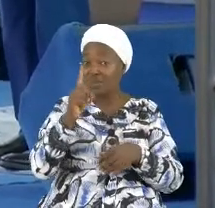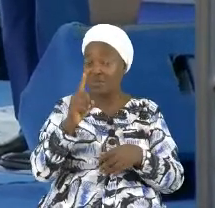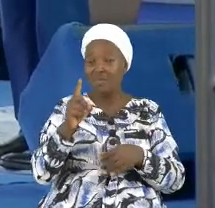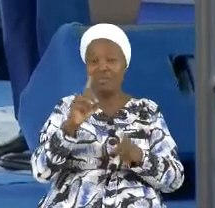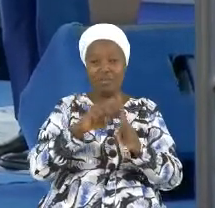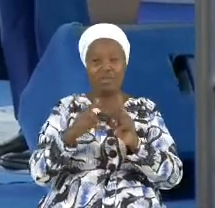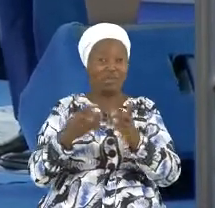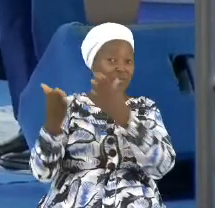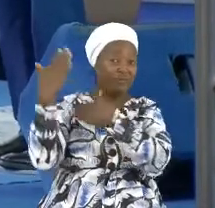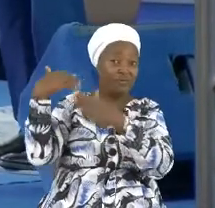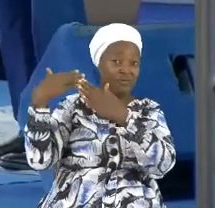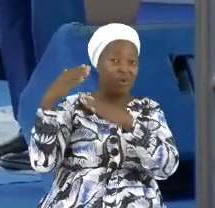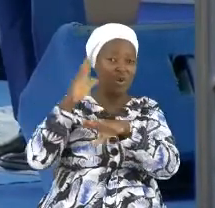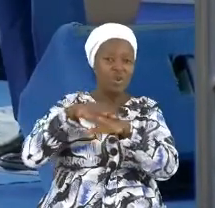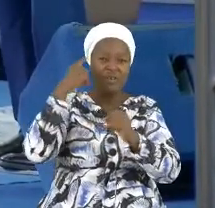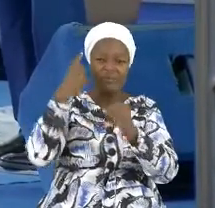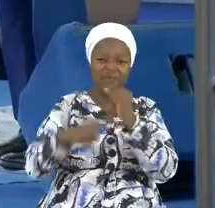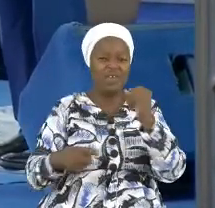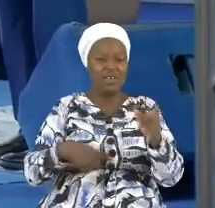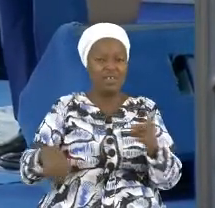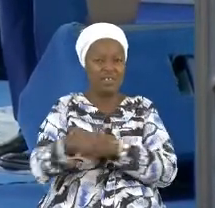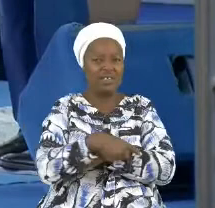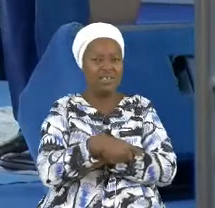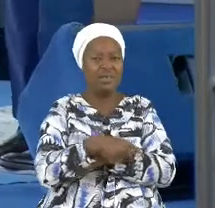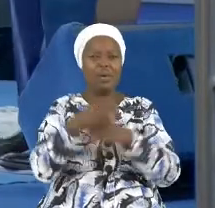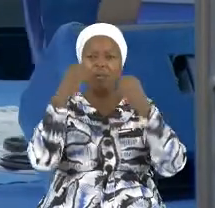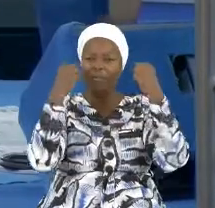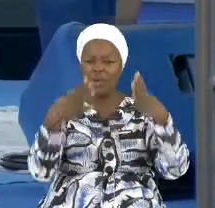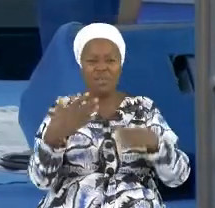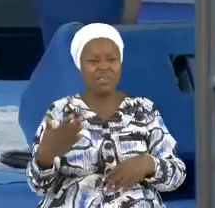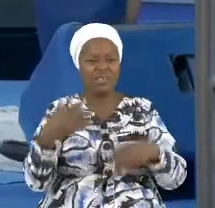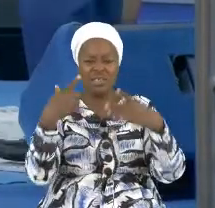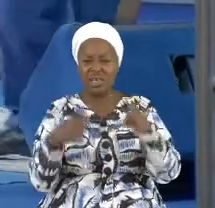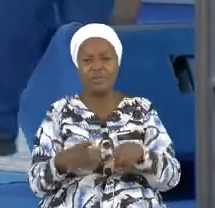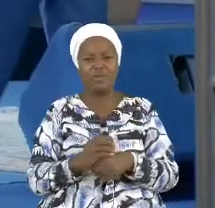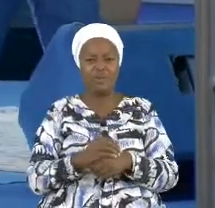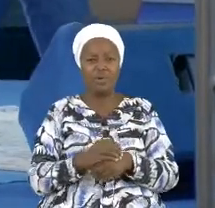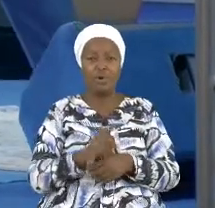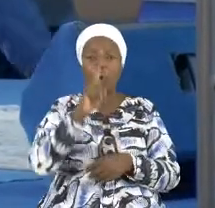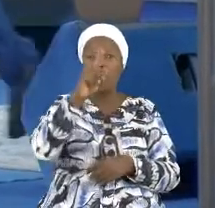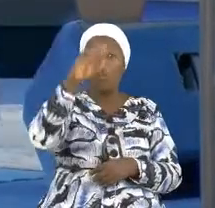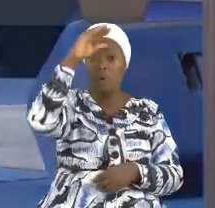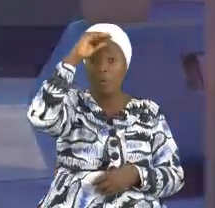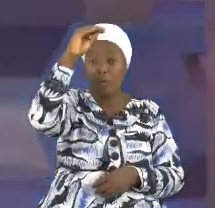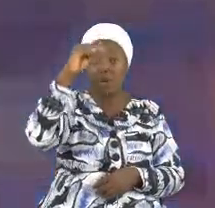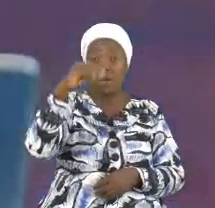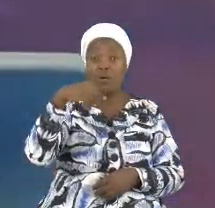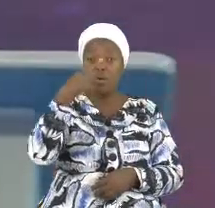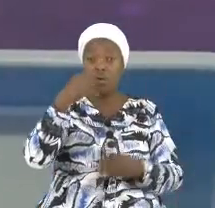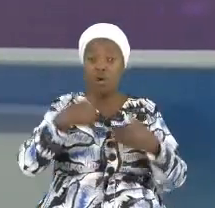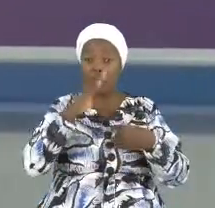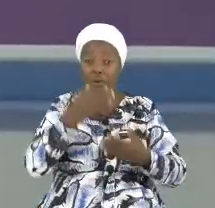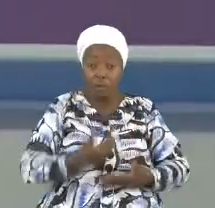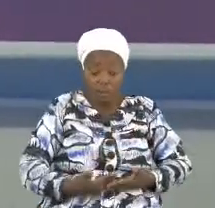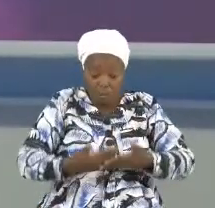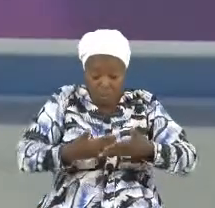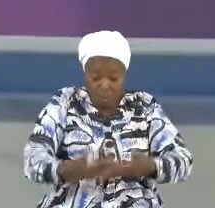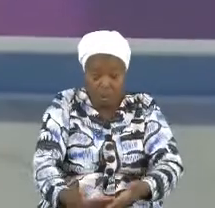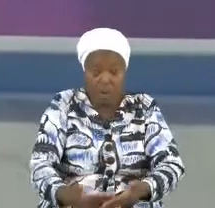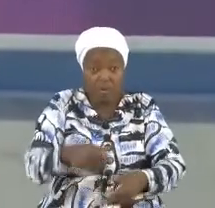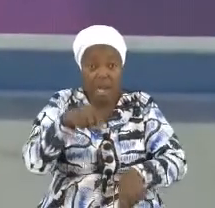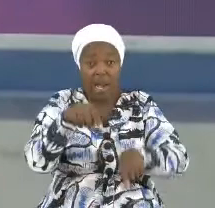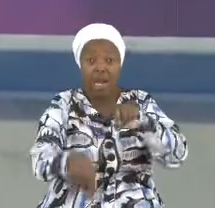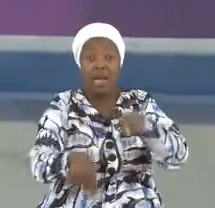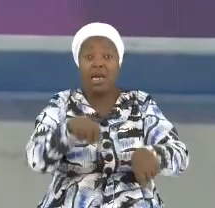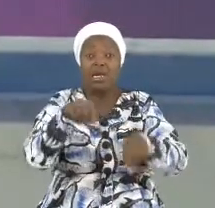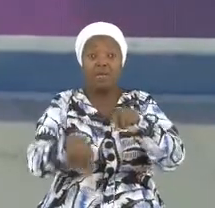many things happened. One man who had been born lame, 23